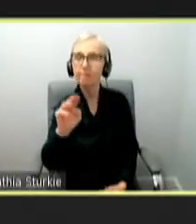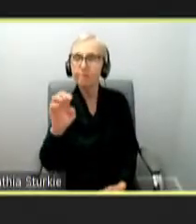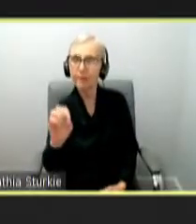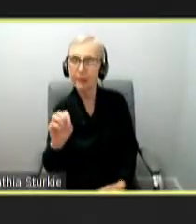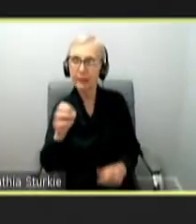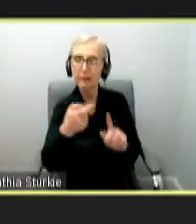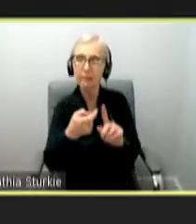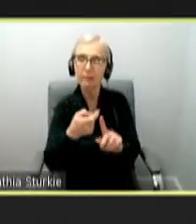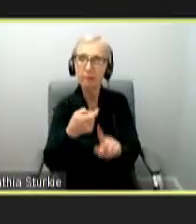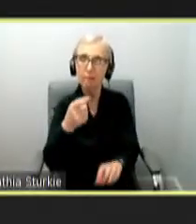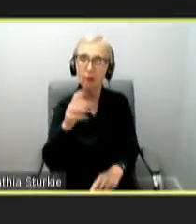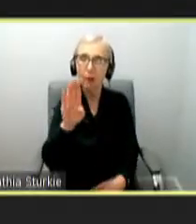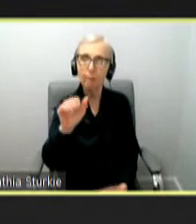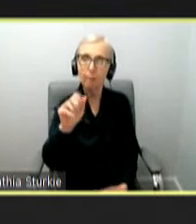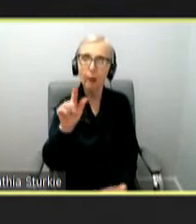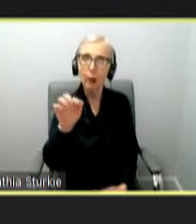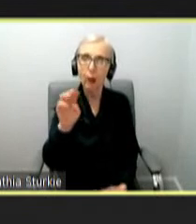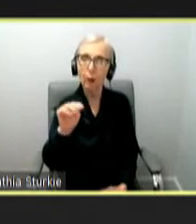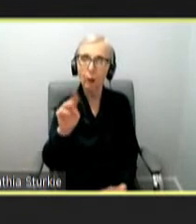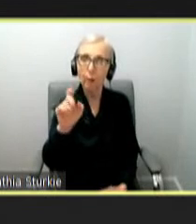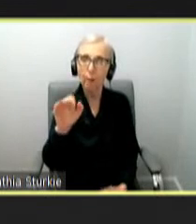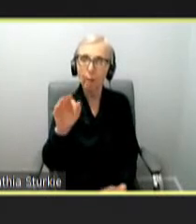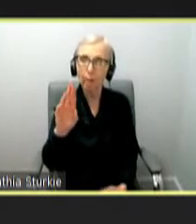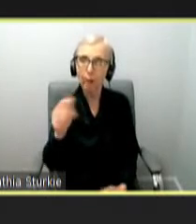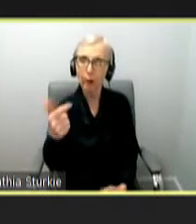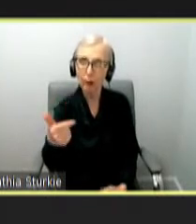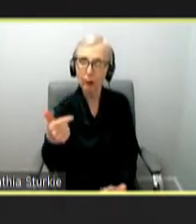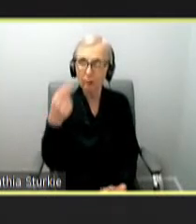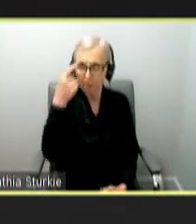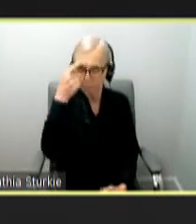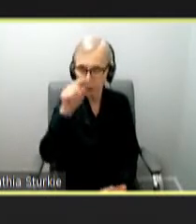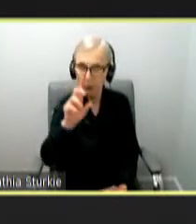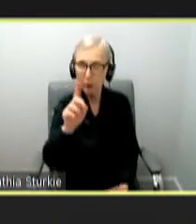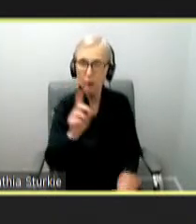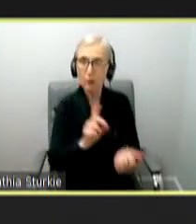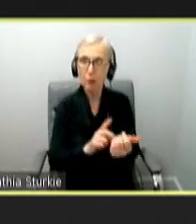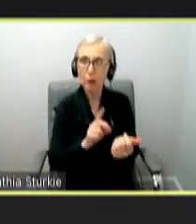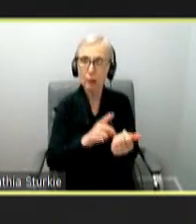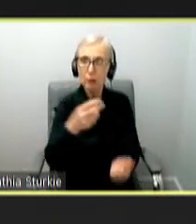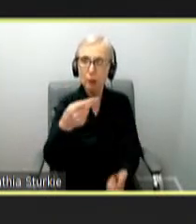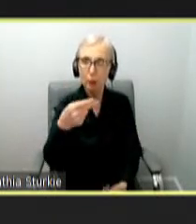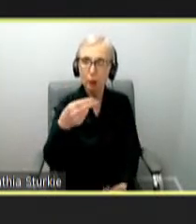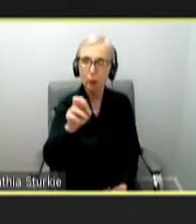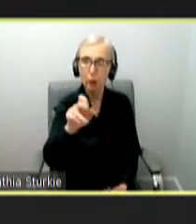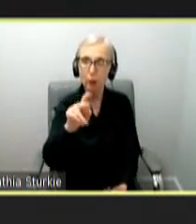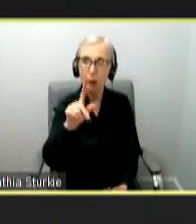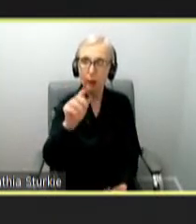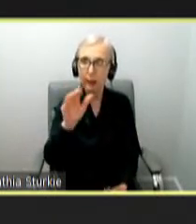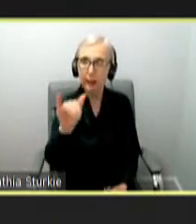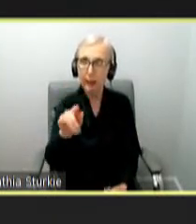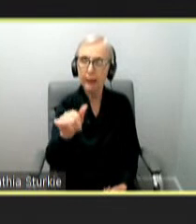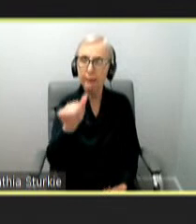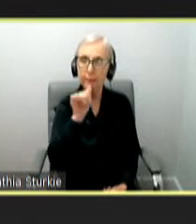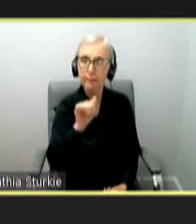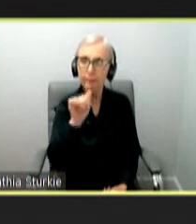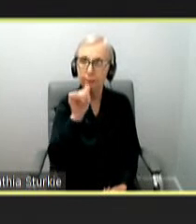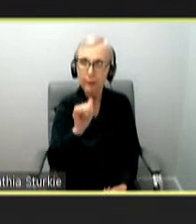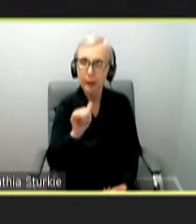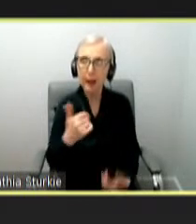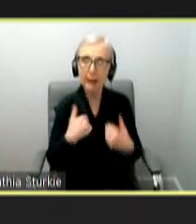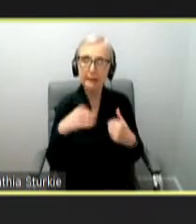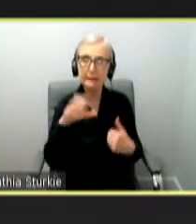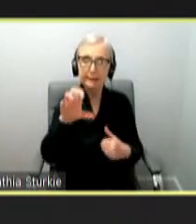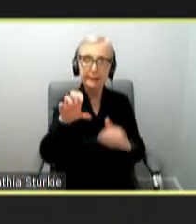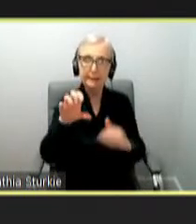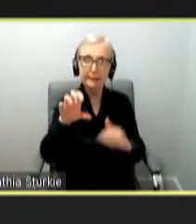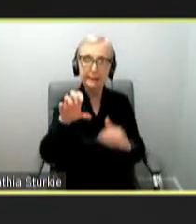at Bloomberg News in Denver. This is for Dr. Hurley. And doctor, please be patient with me because I got a C- in